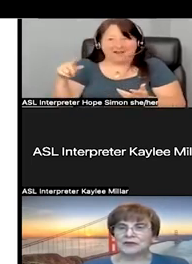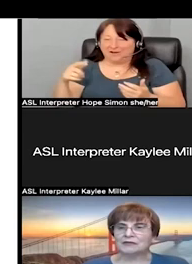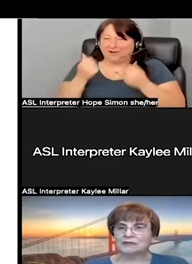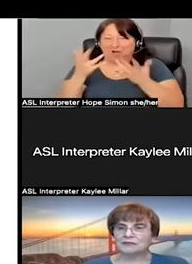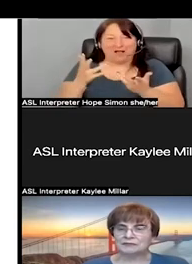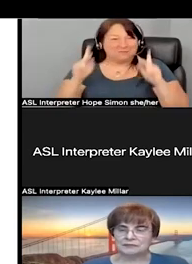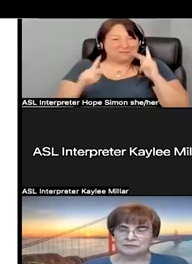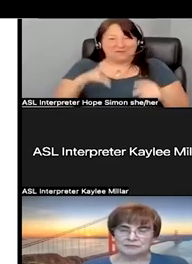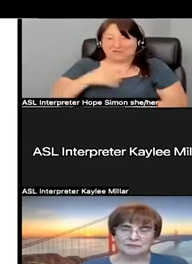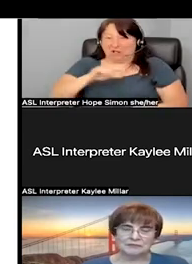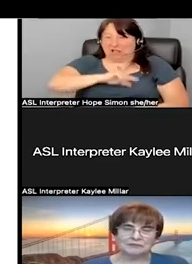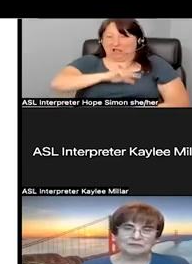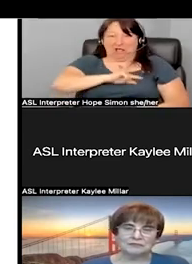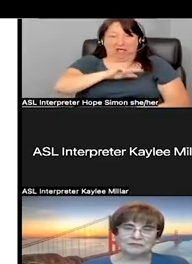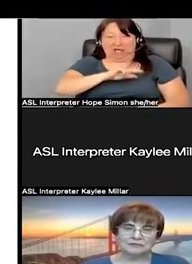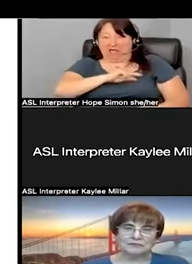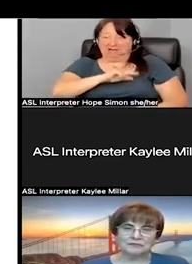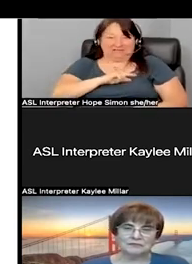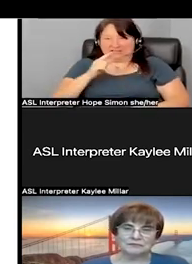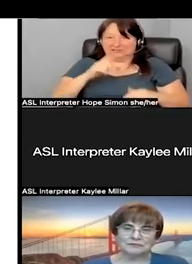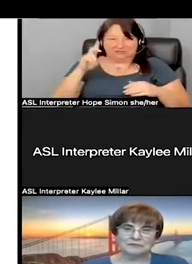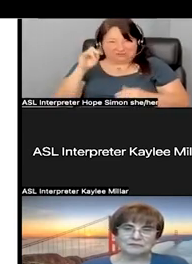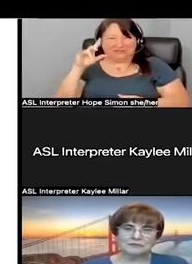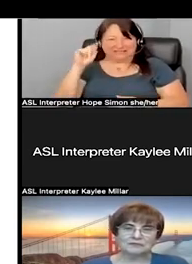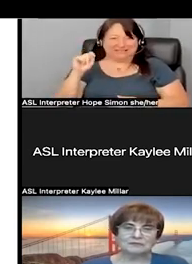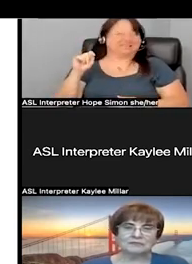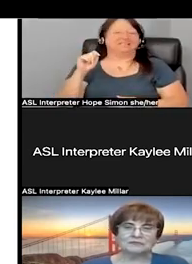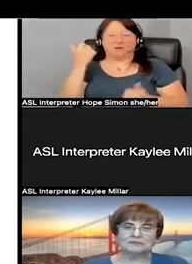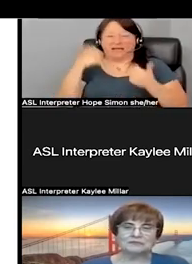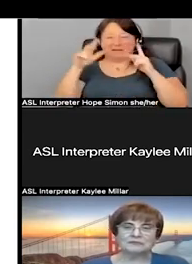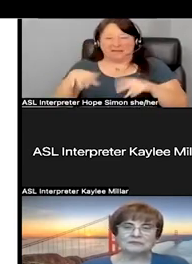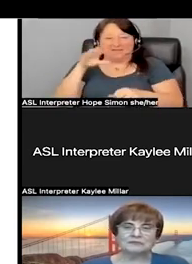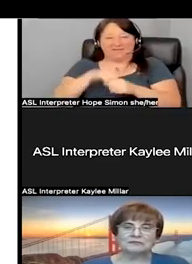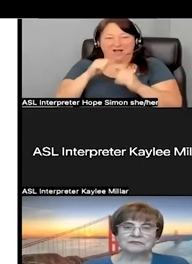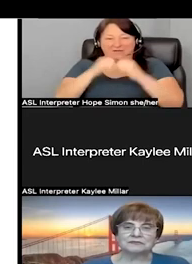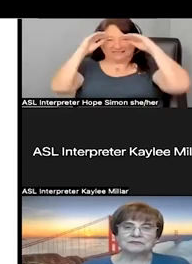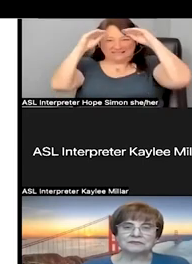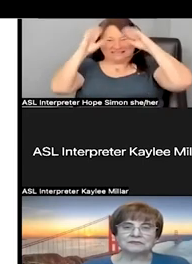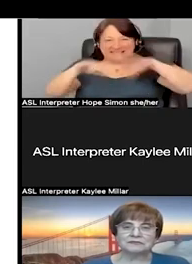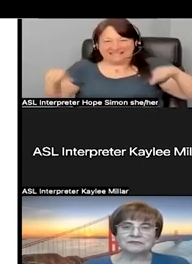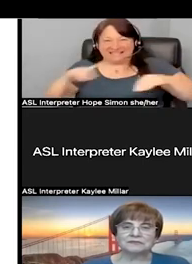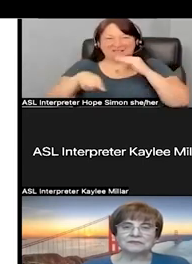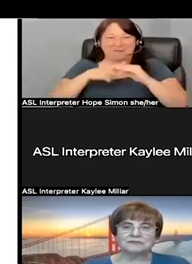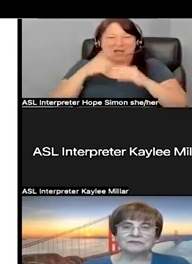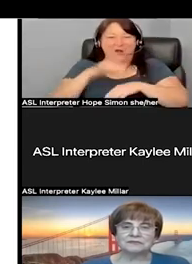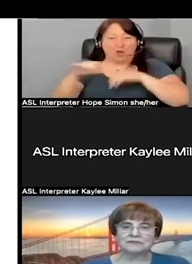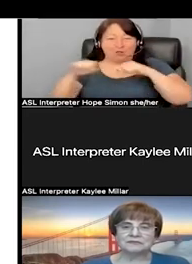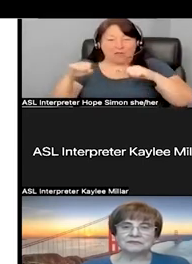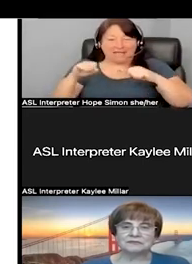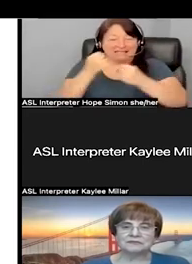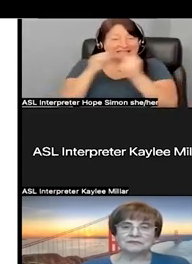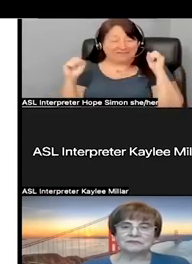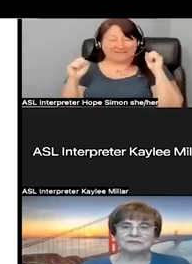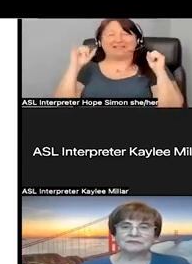know, great job. Anybody involved in teaching kids about earthquake safety,